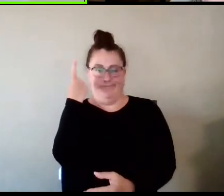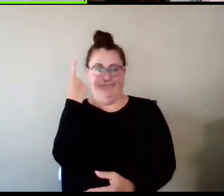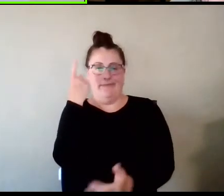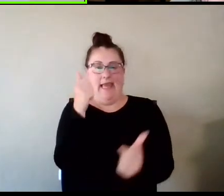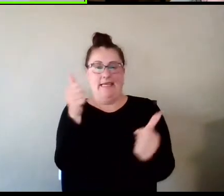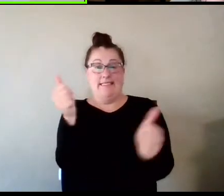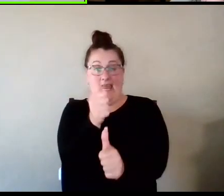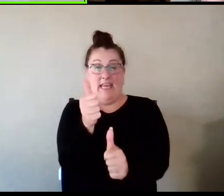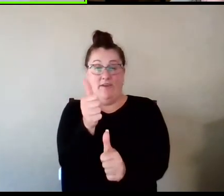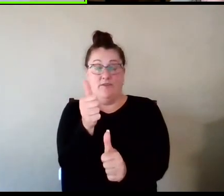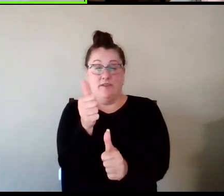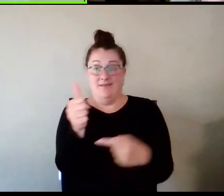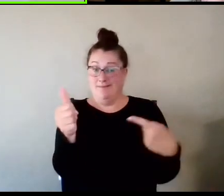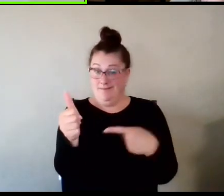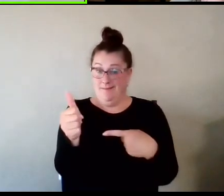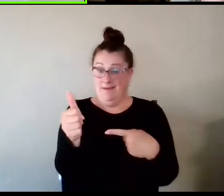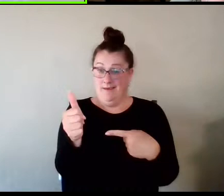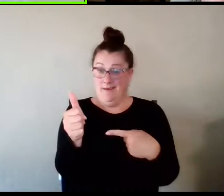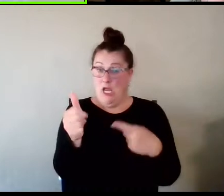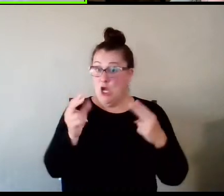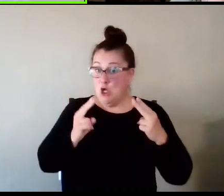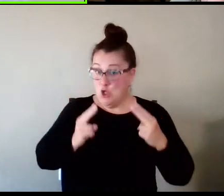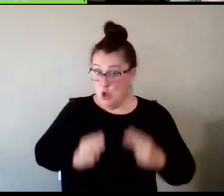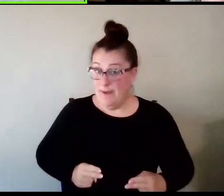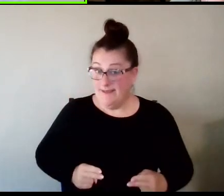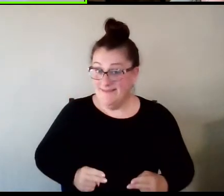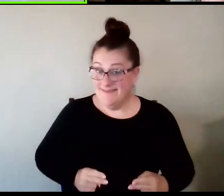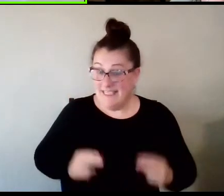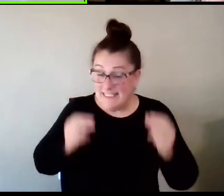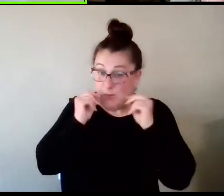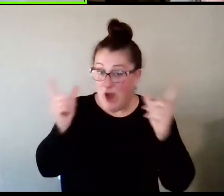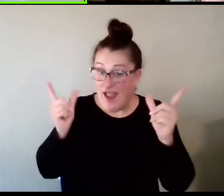actually, surprise, surprise, human beings.